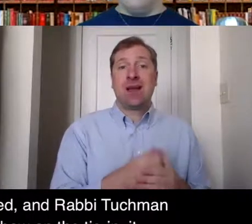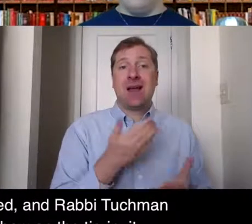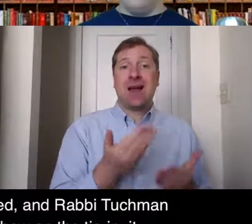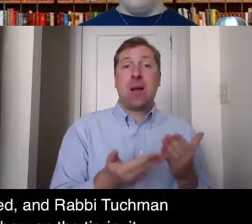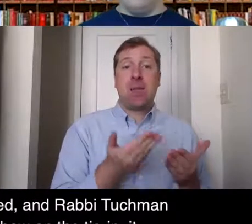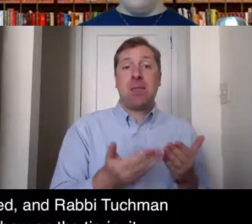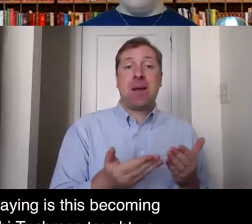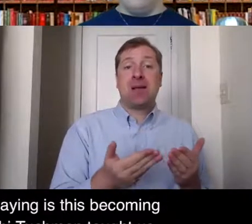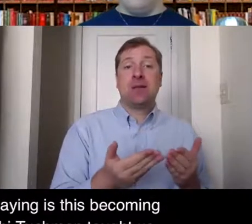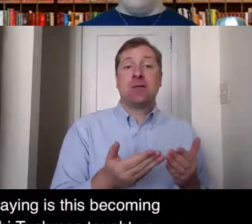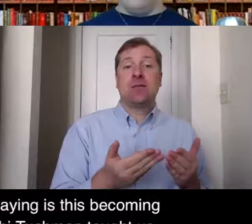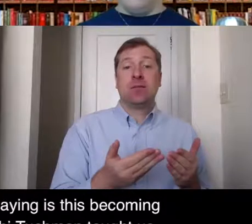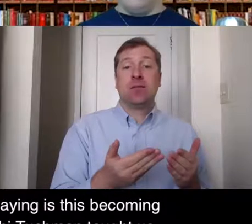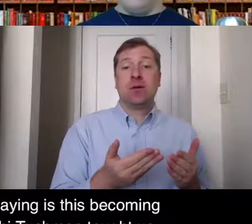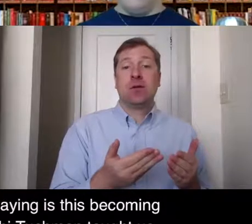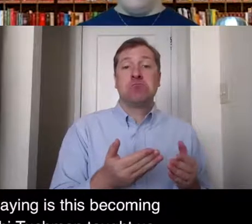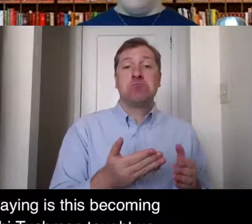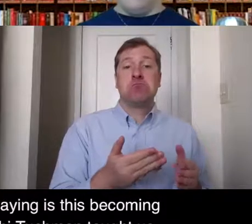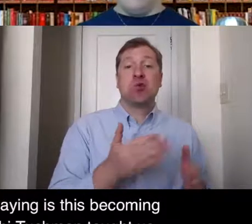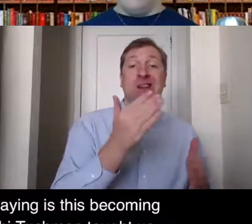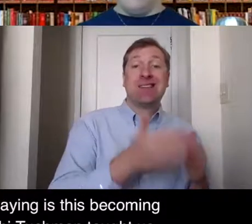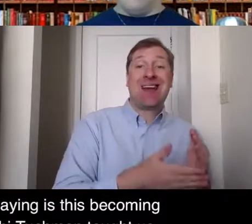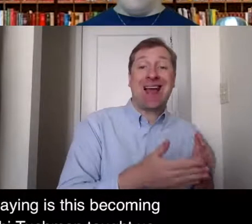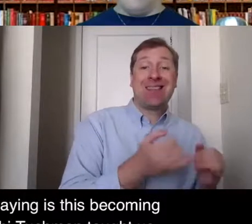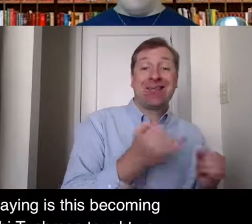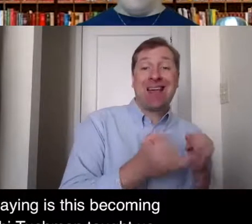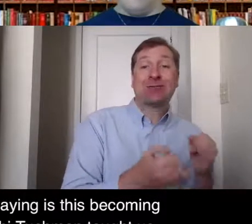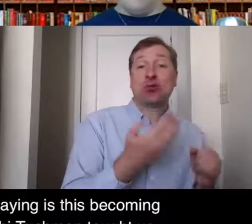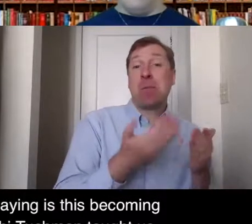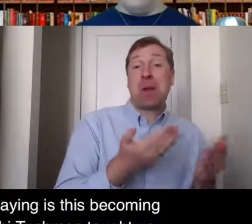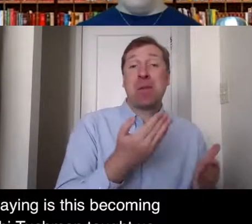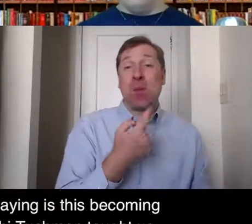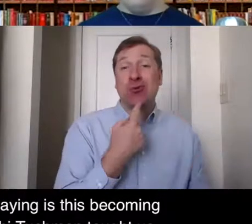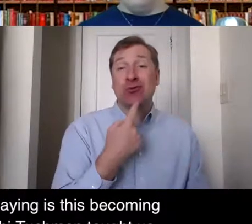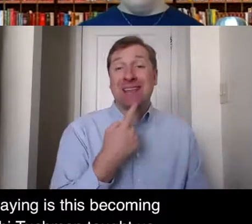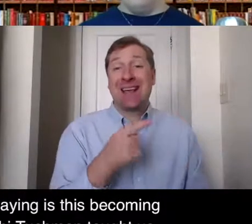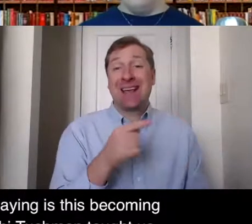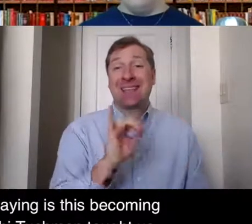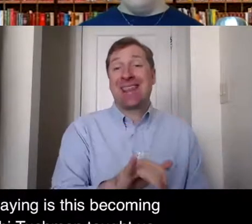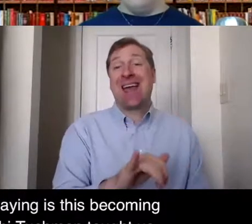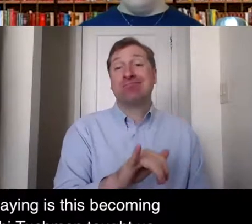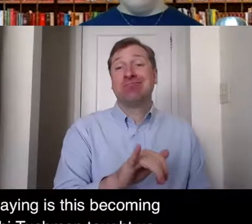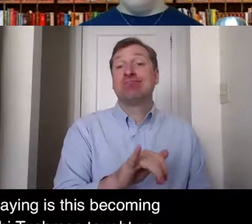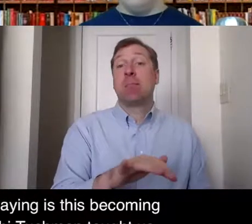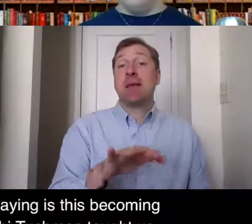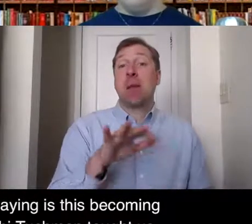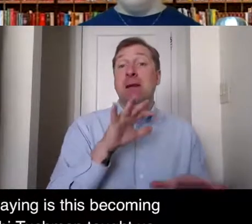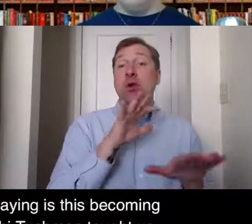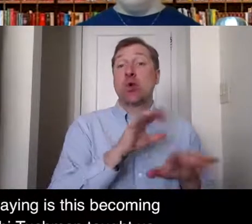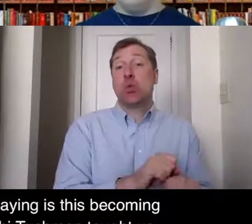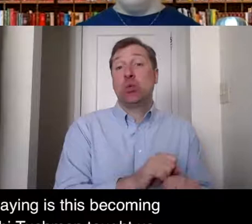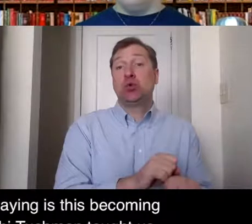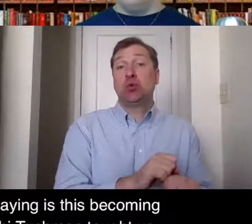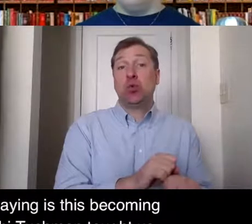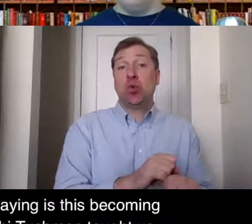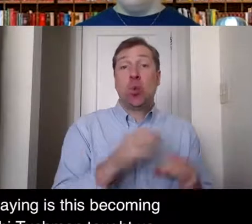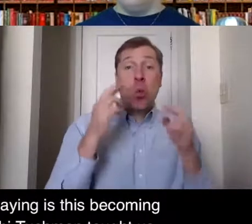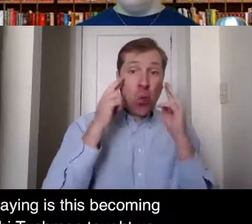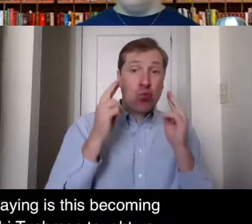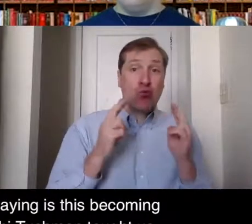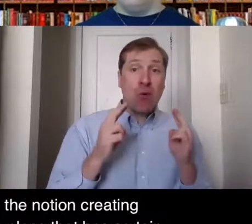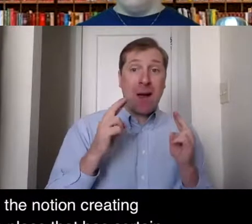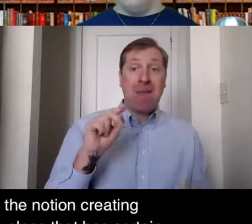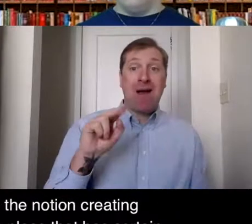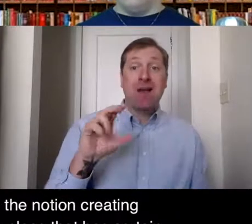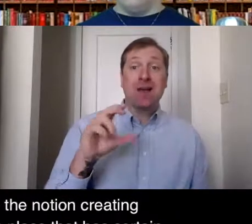tie-in. It seems that what you're saying is that this becoming accustomed to that Rabbi Tuchman